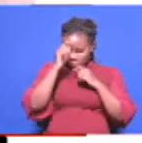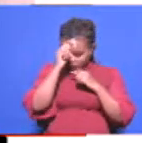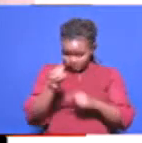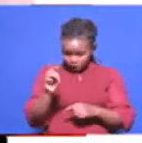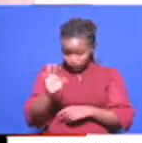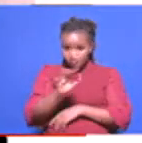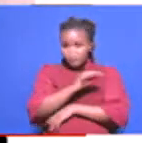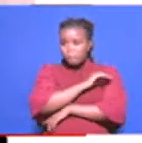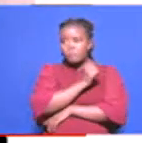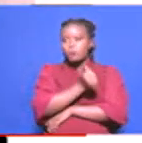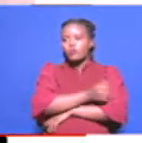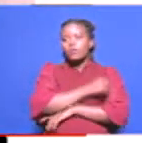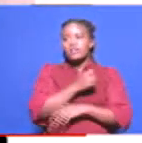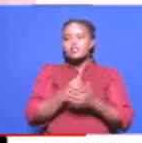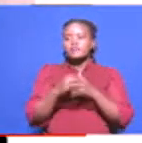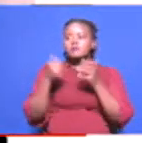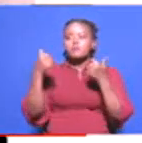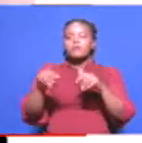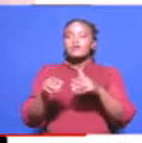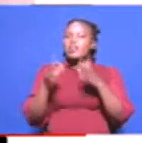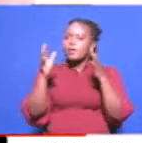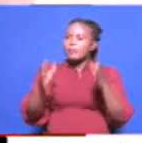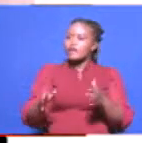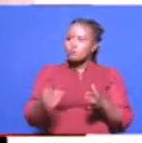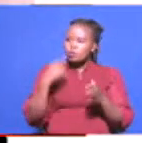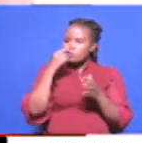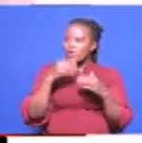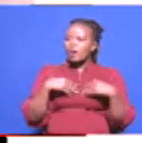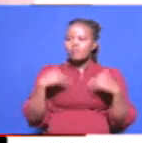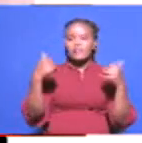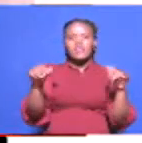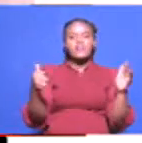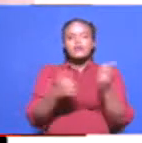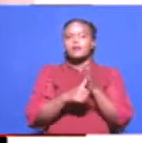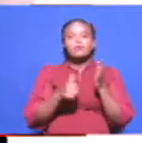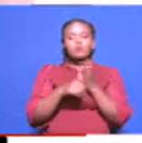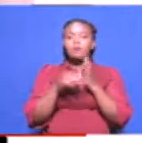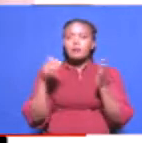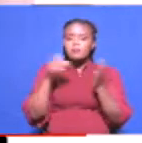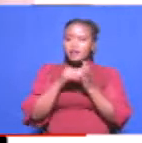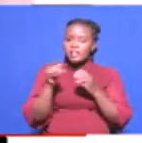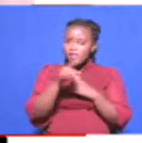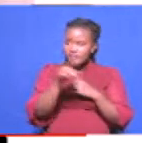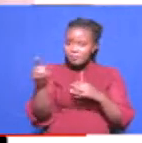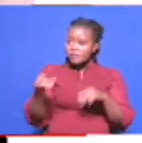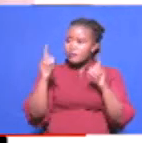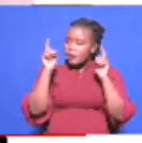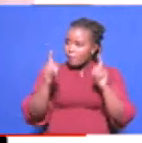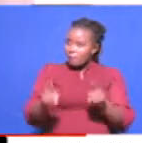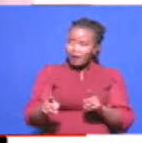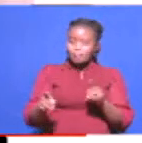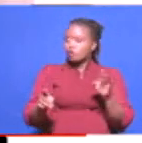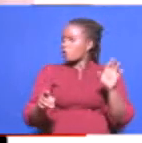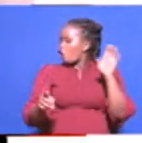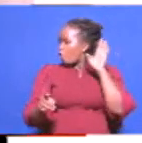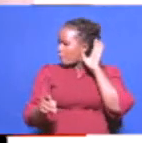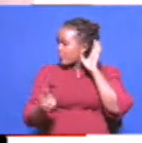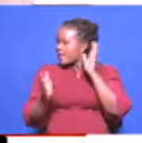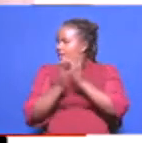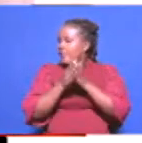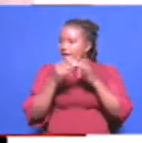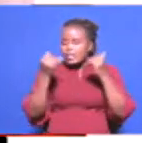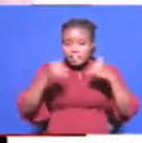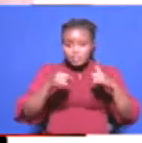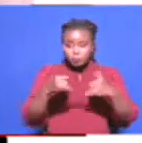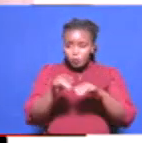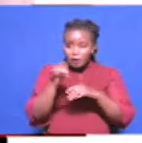who has an order issued against them to obey and implement that order